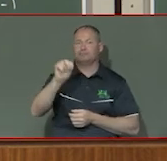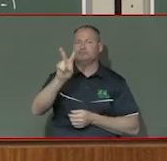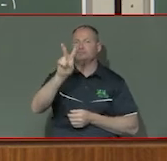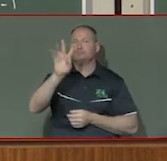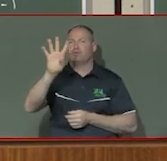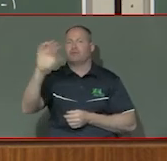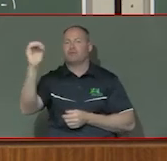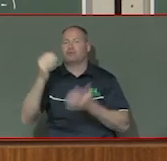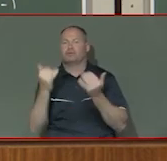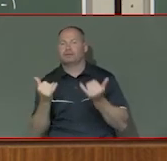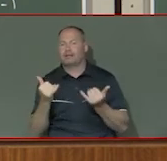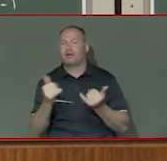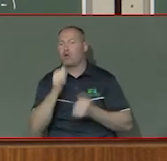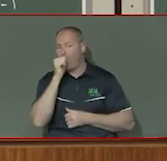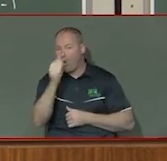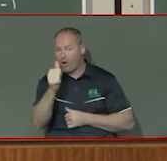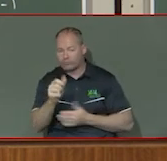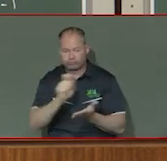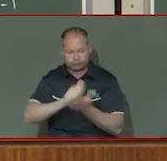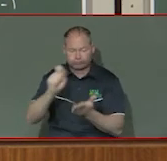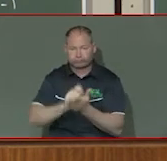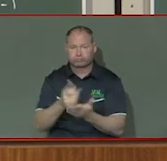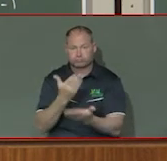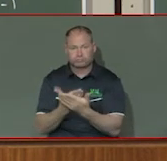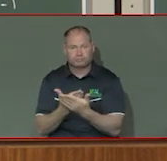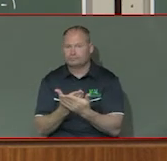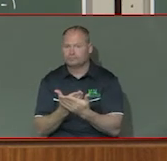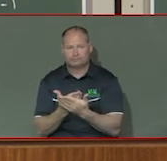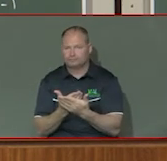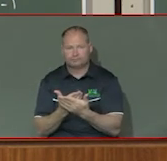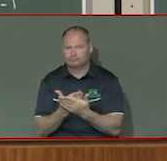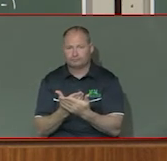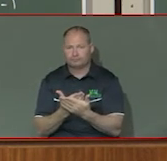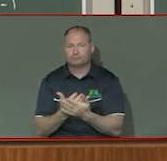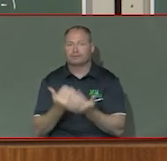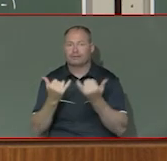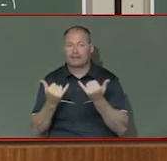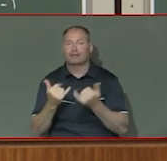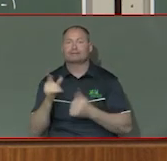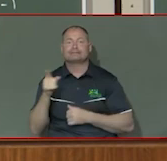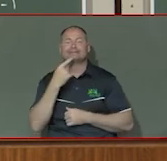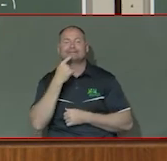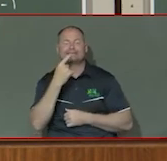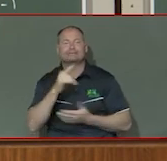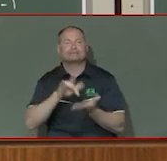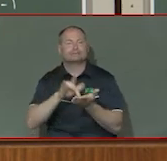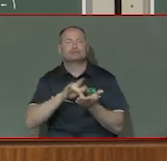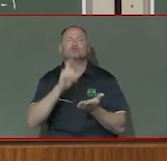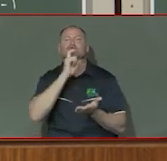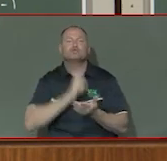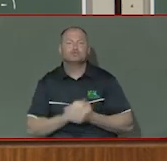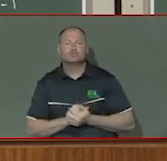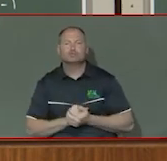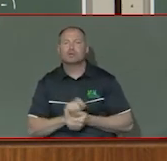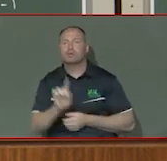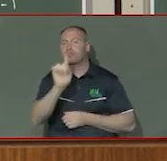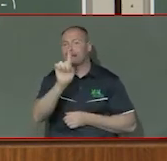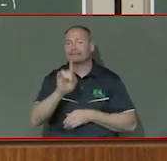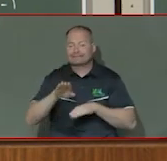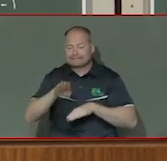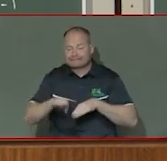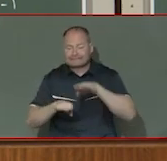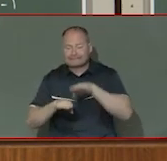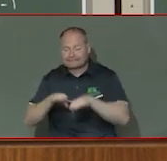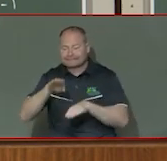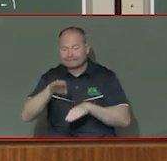go straight away to negative root 3 over 2, because then they say you used your calculator. But if you show